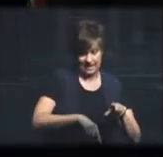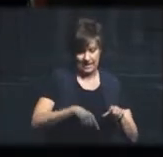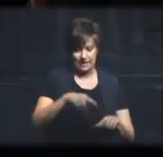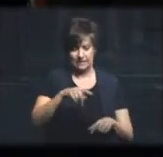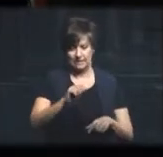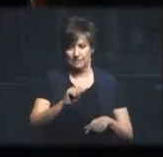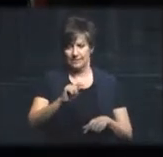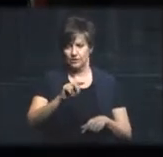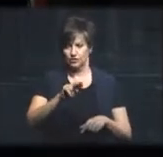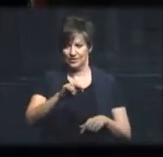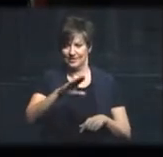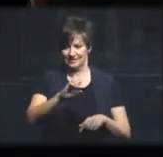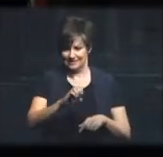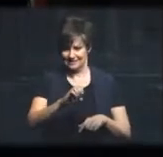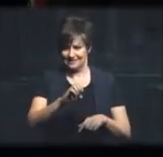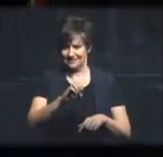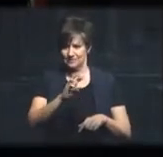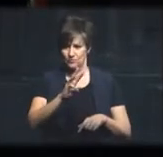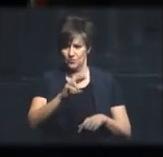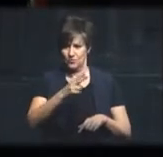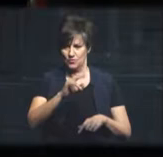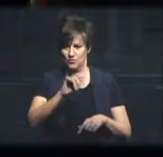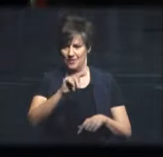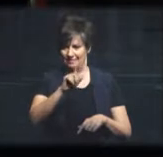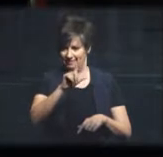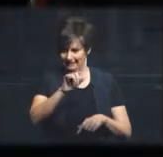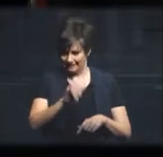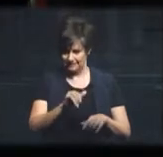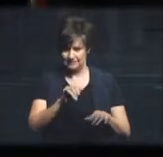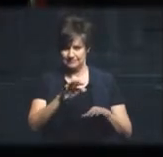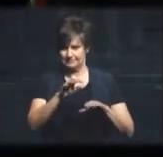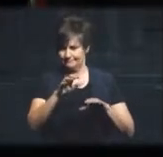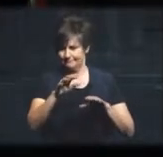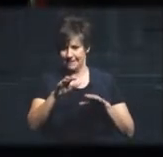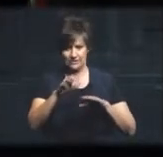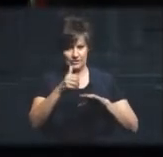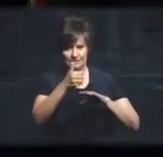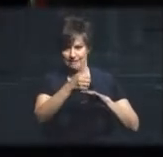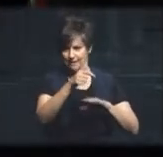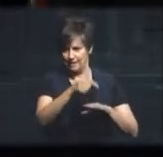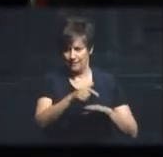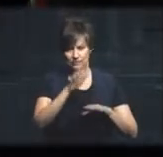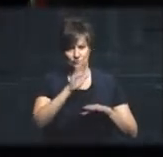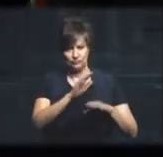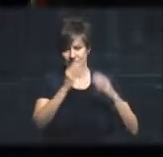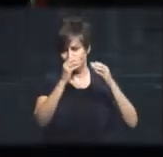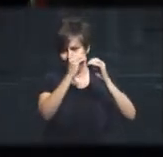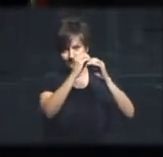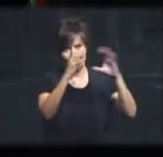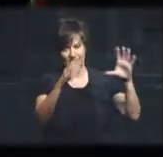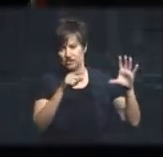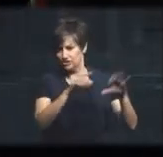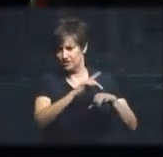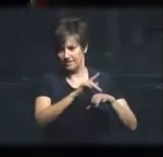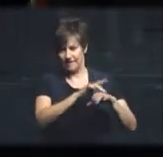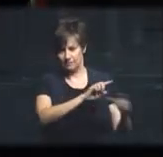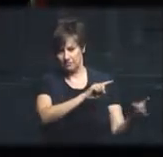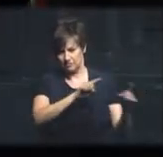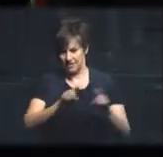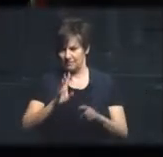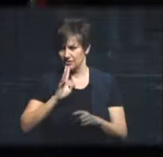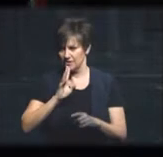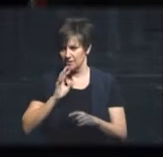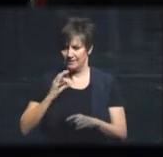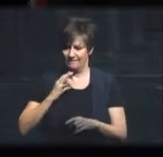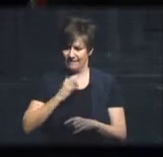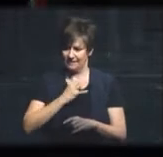amazing job of organizing this work and putting together a vision for the Learning Commons, she's available to come and talk to faculty